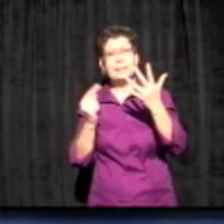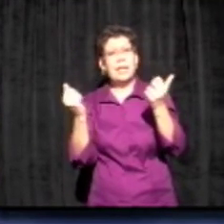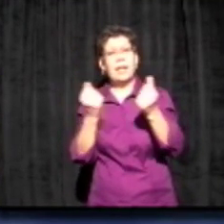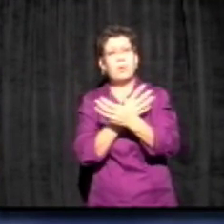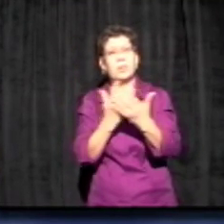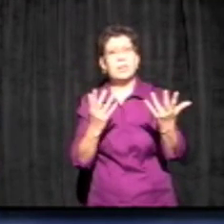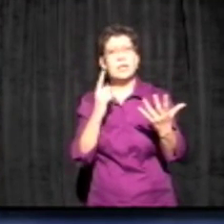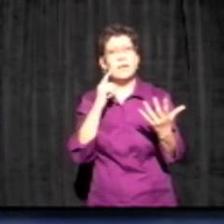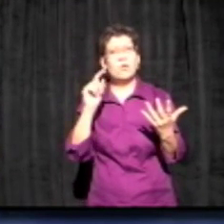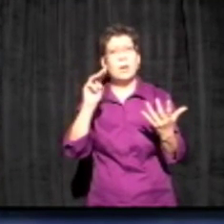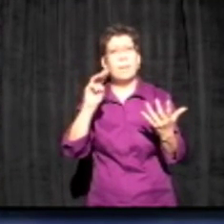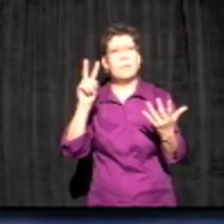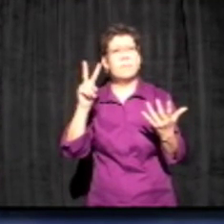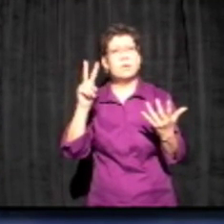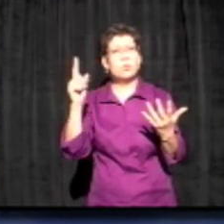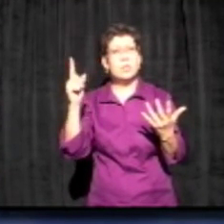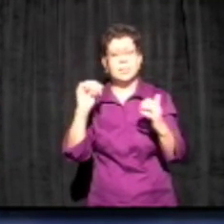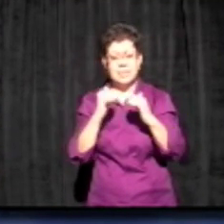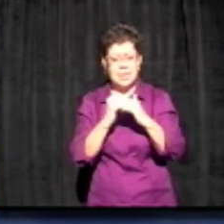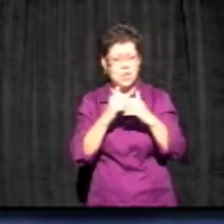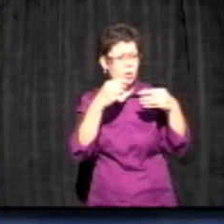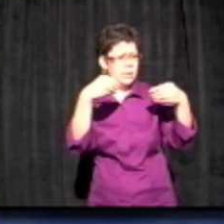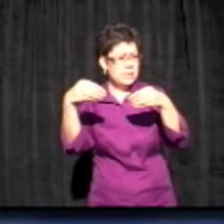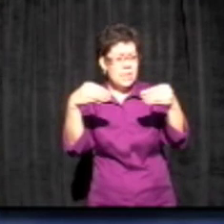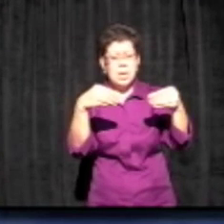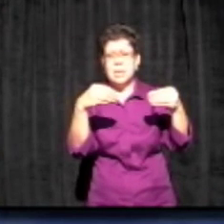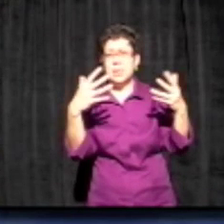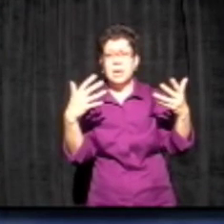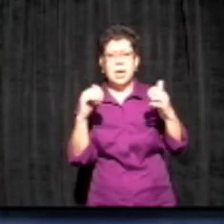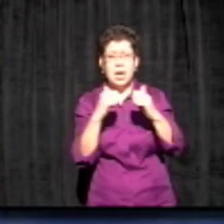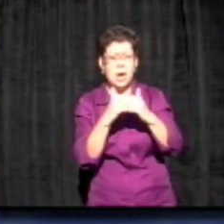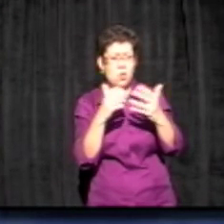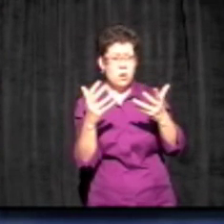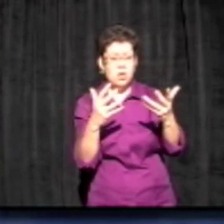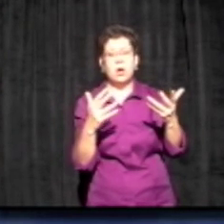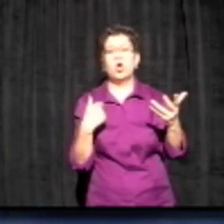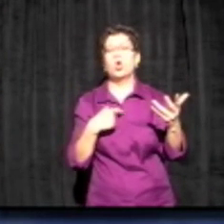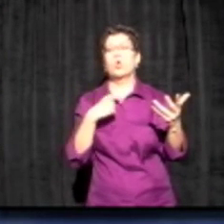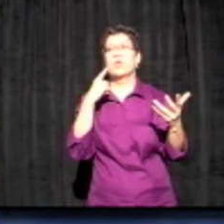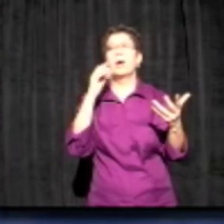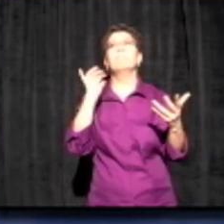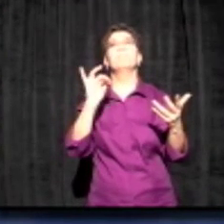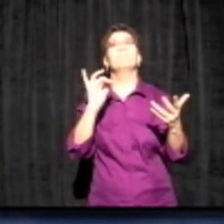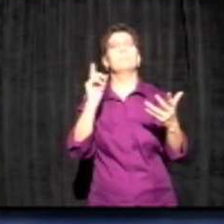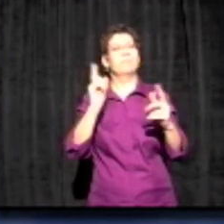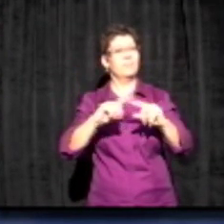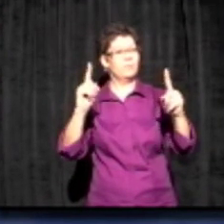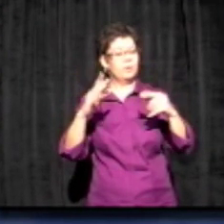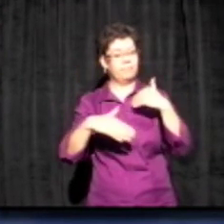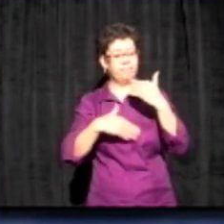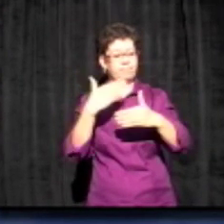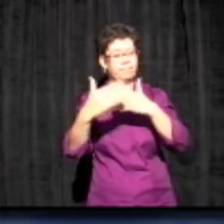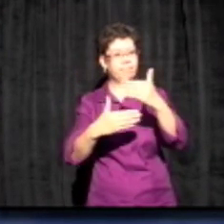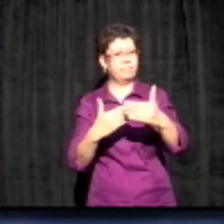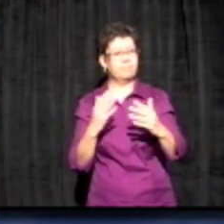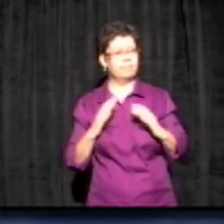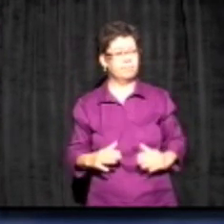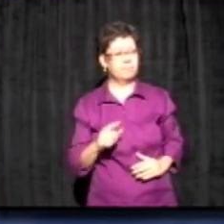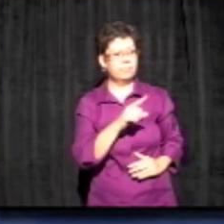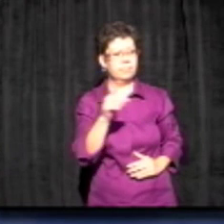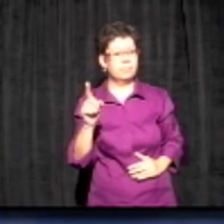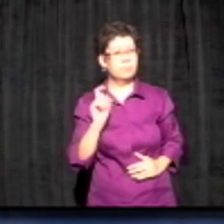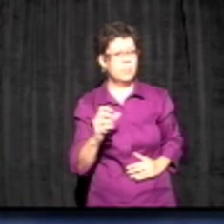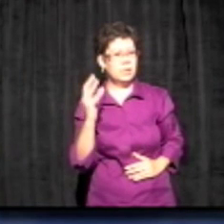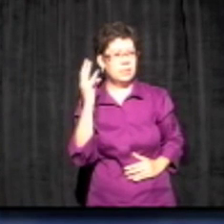experience for the MV-1, we knew that, like the vehicle, it had to be different, and that the entire